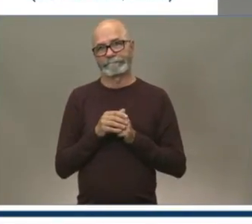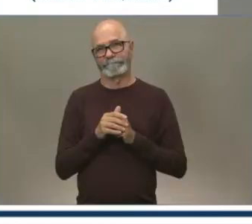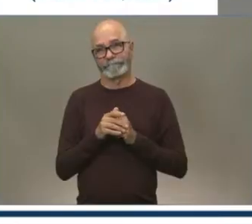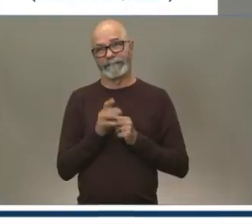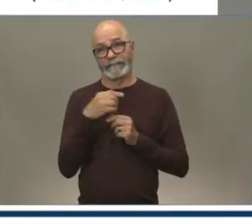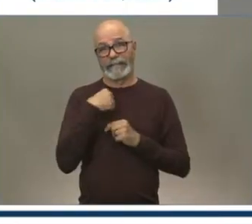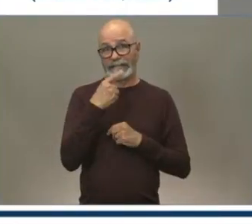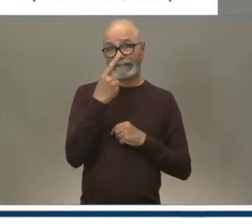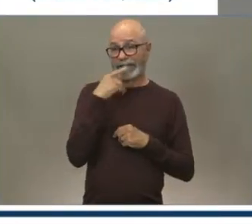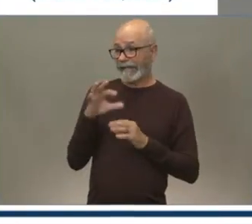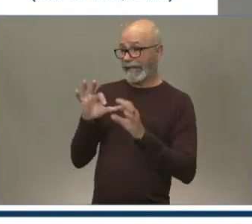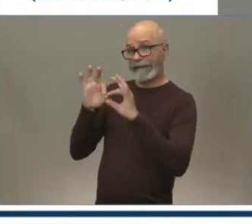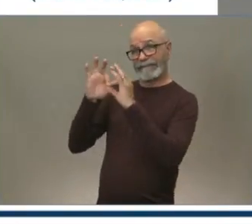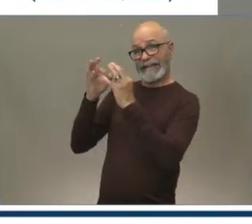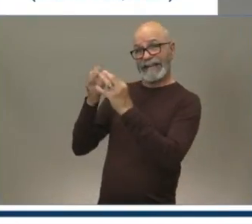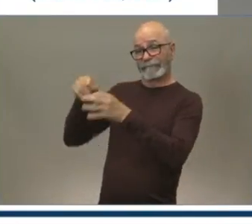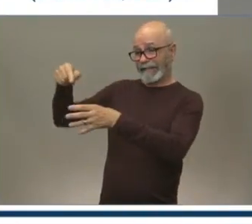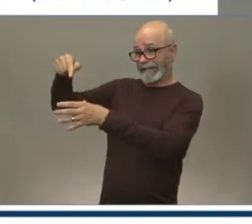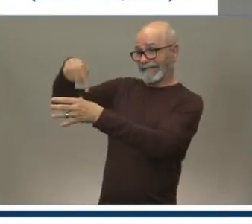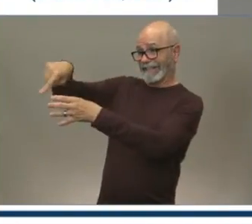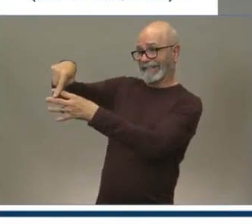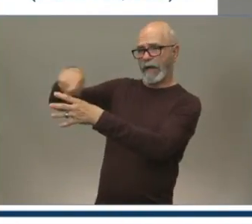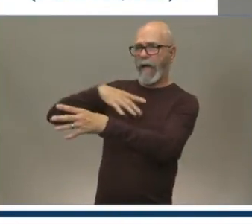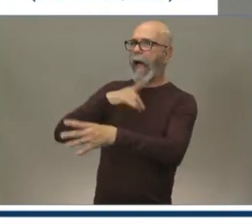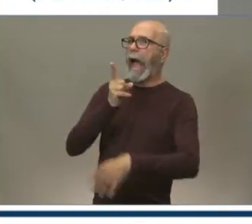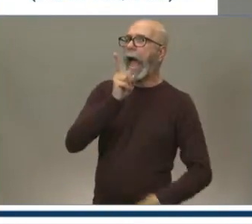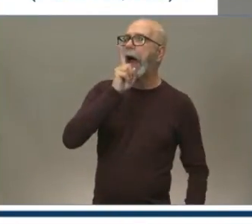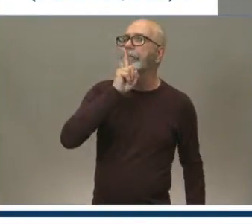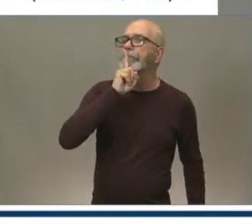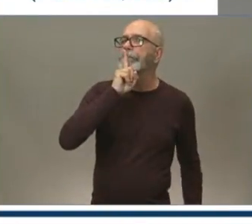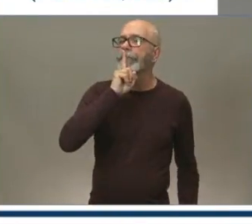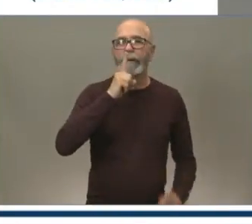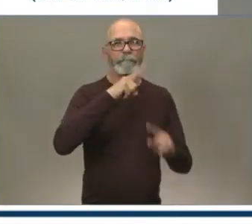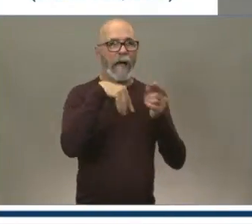was a gathering that people from out of province were at.